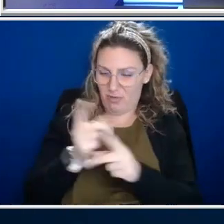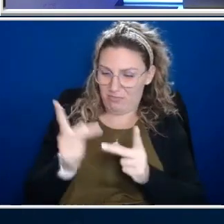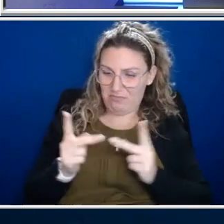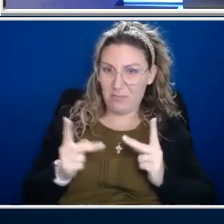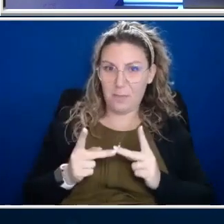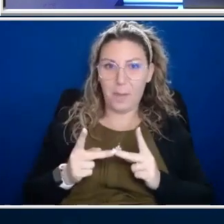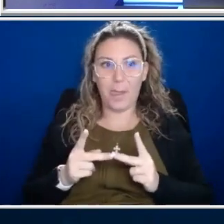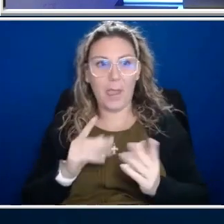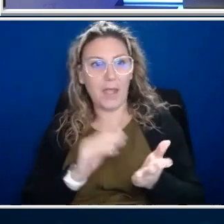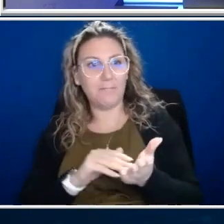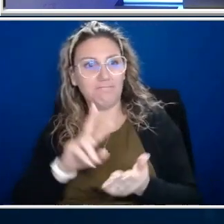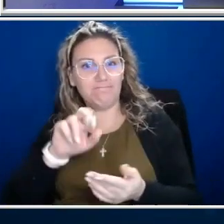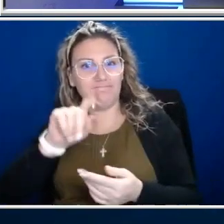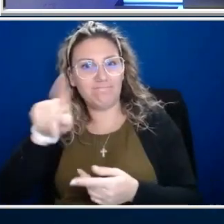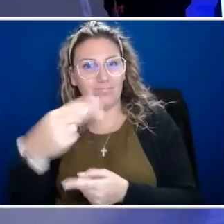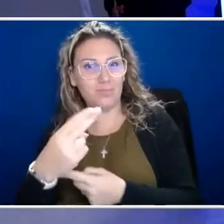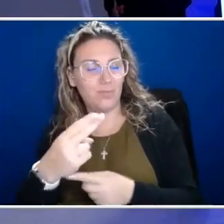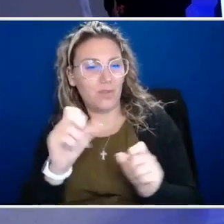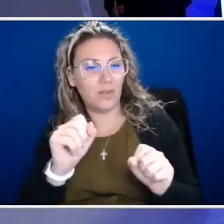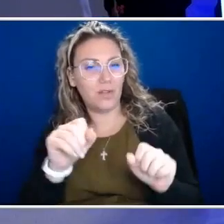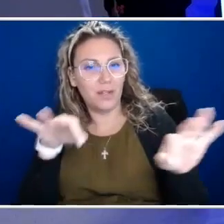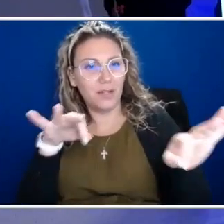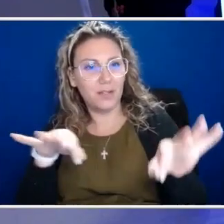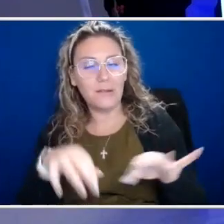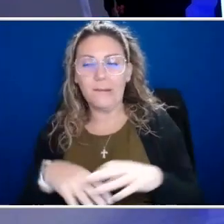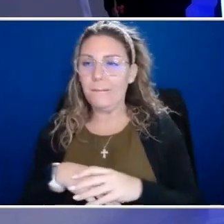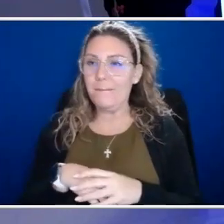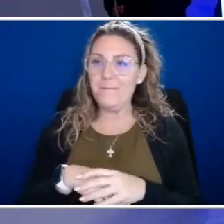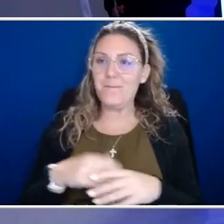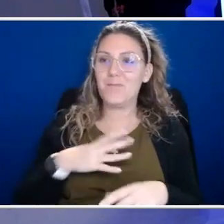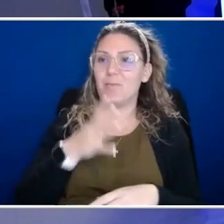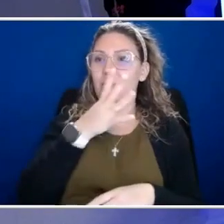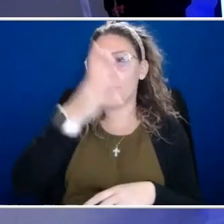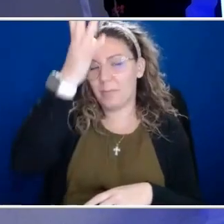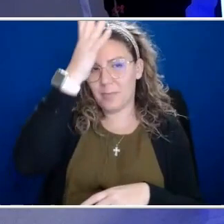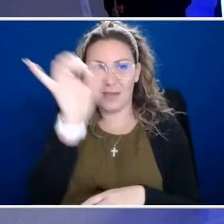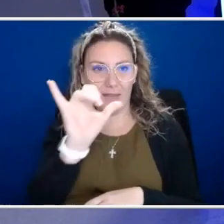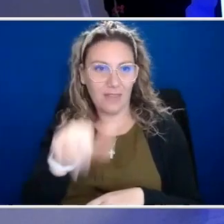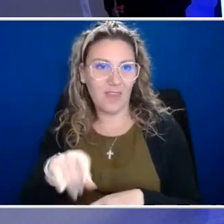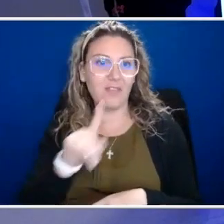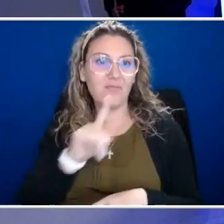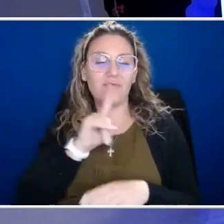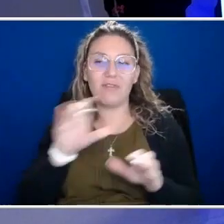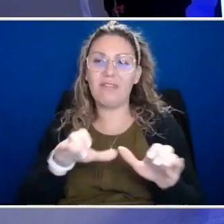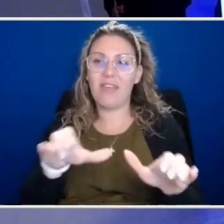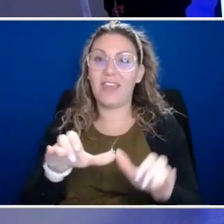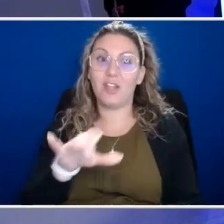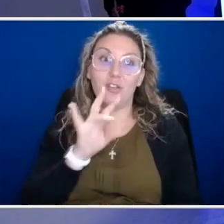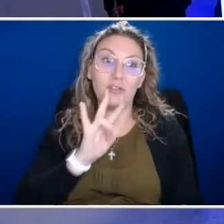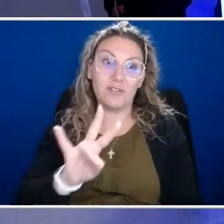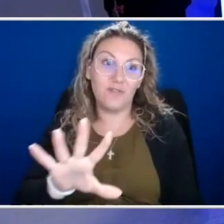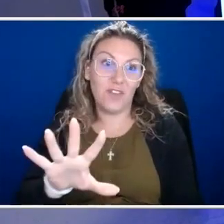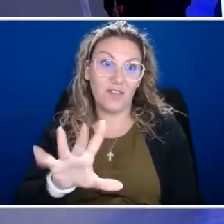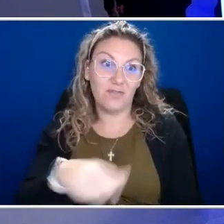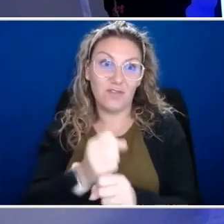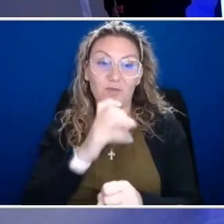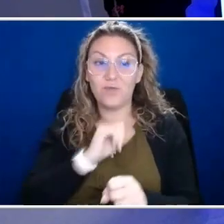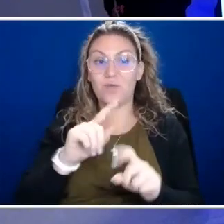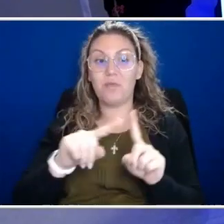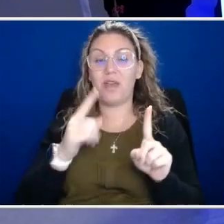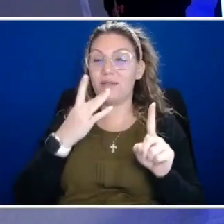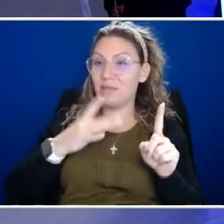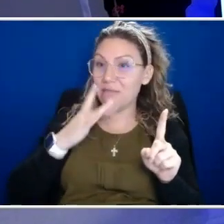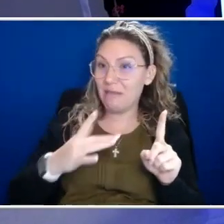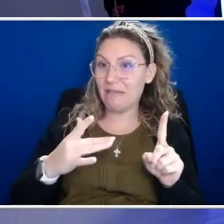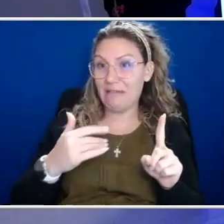this too. Just about, my parents are like that. They're very active. They're 75 years old, but I'm lucky enough to have my parents with me, but